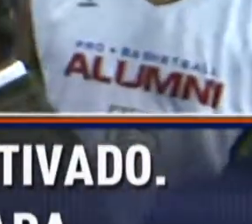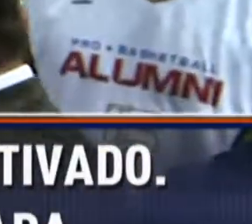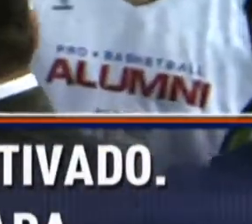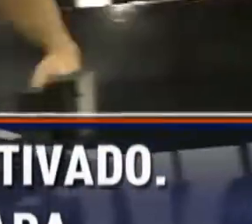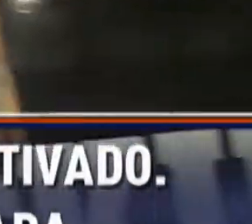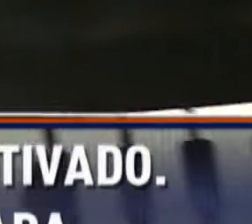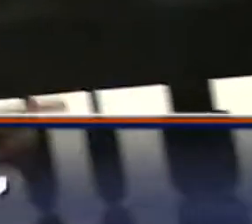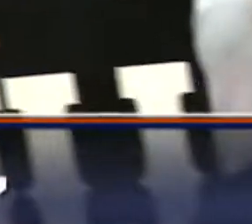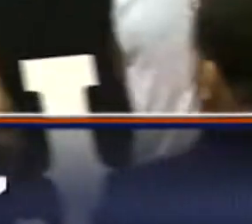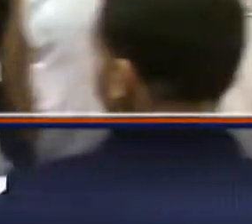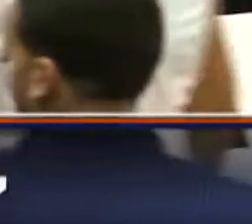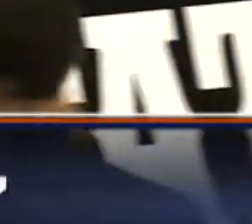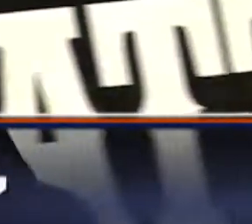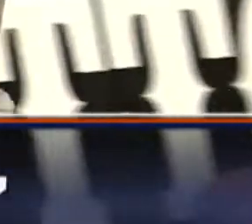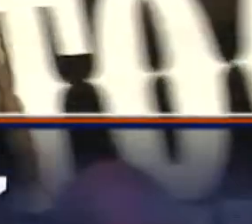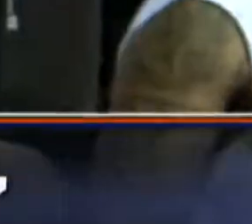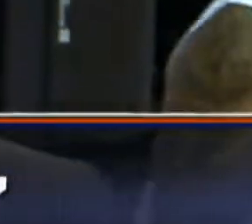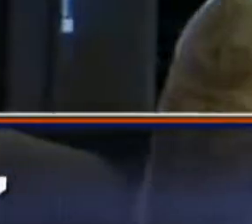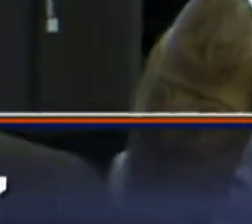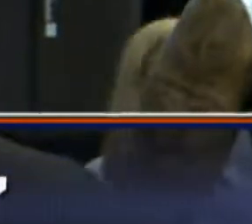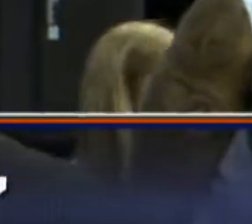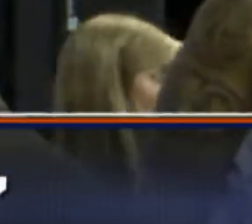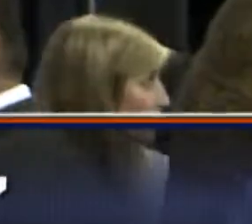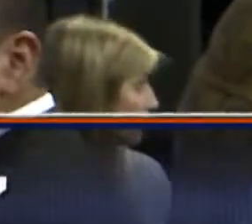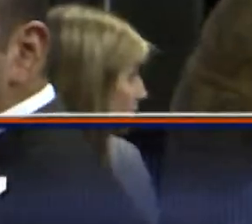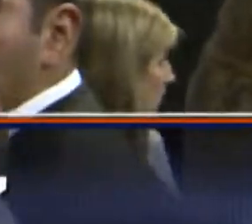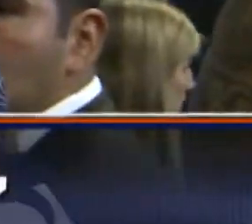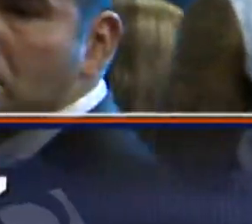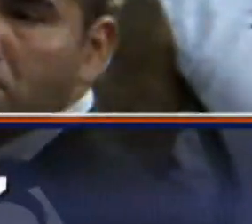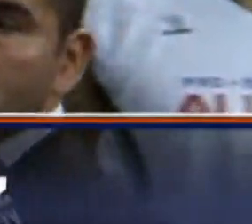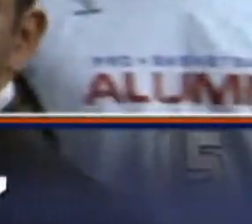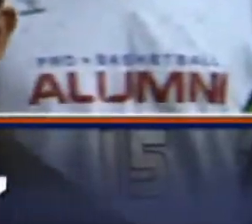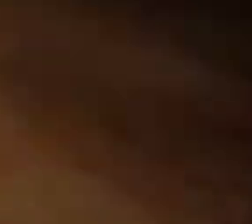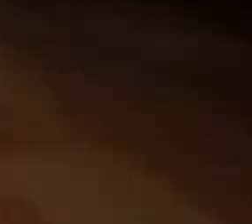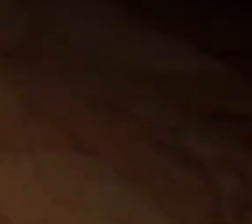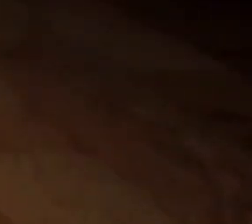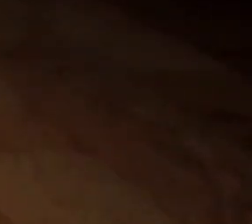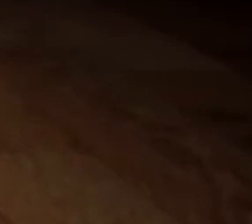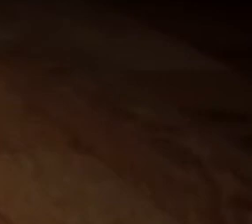of good things. Great crowd. Game was great. Did what we had to do, one by one. All right, that's it.